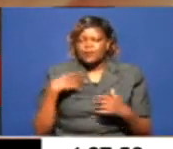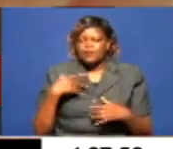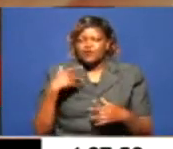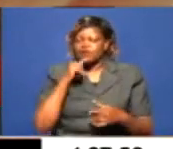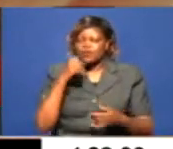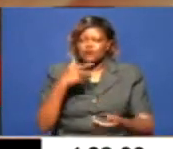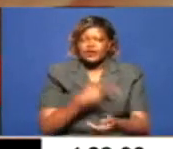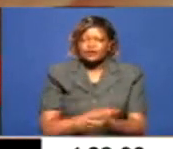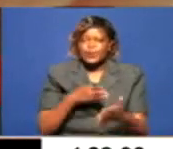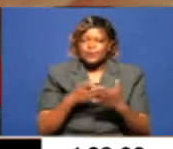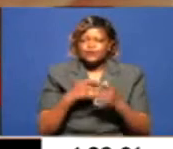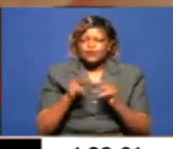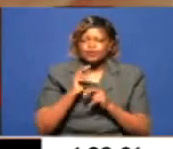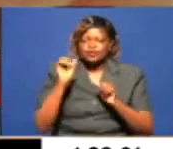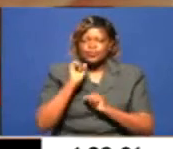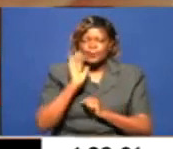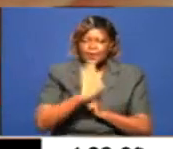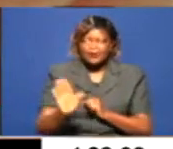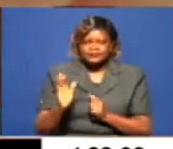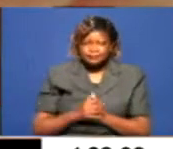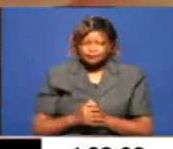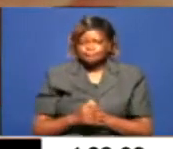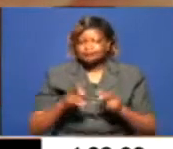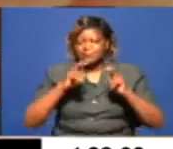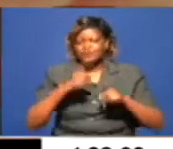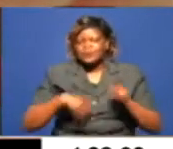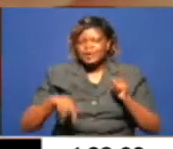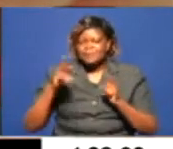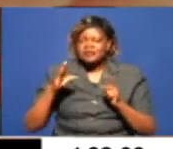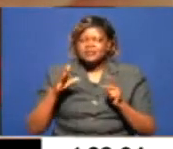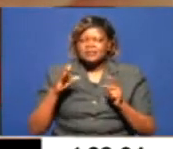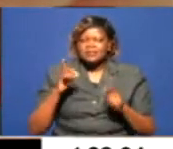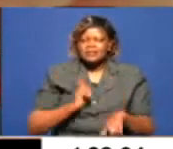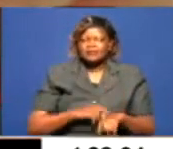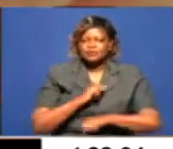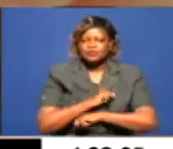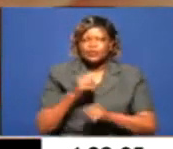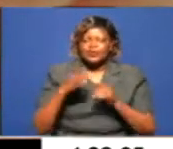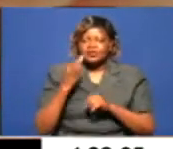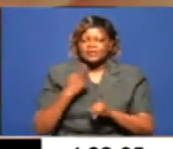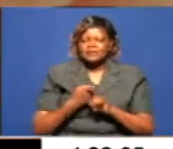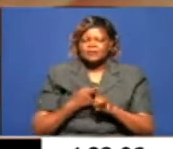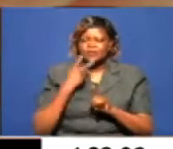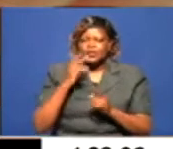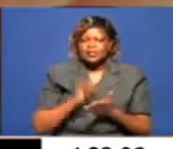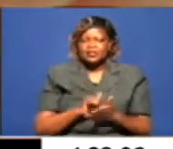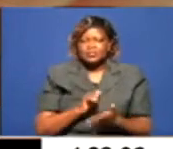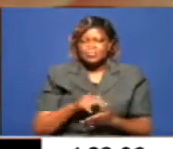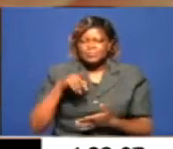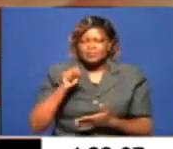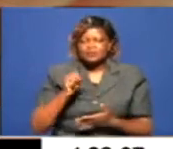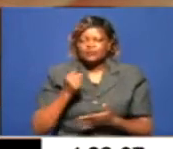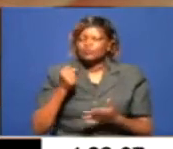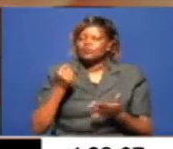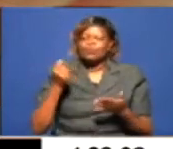their vehicles. A spot check by Channel 1 amid schools reopening for the third term established that the PSVs were carrying every